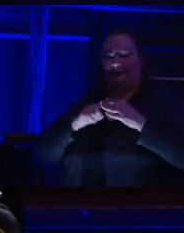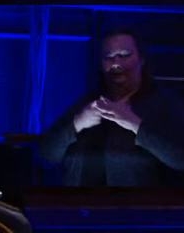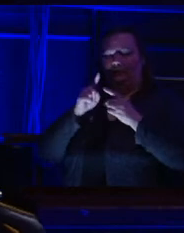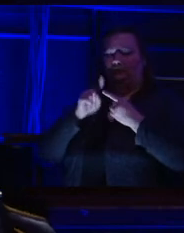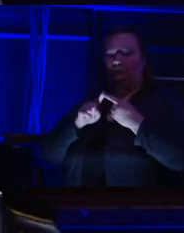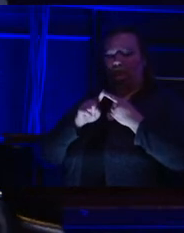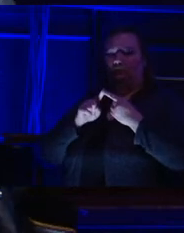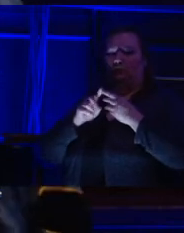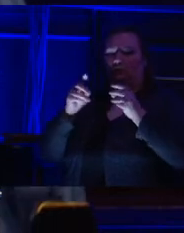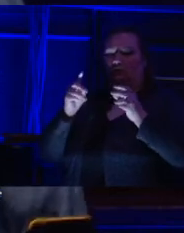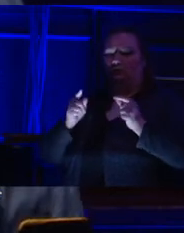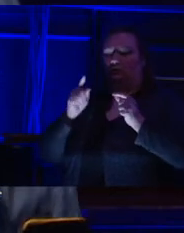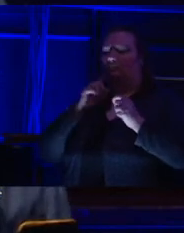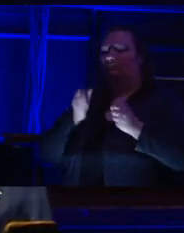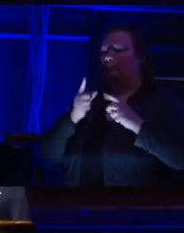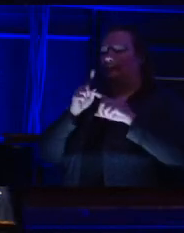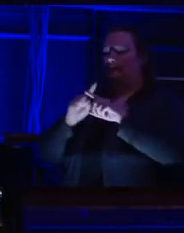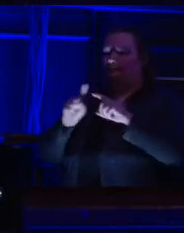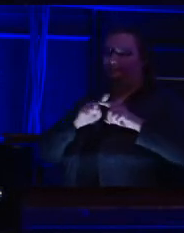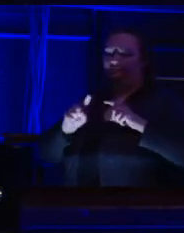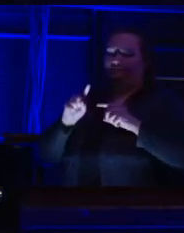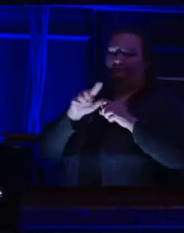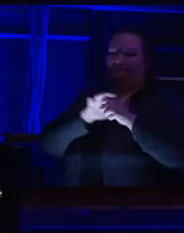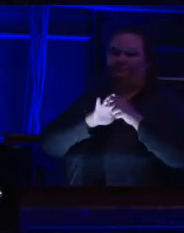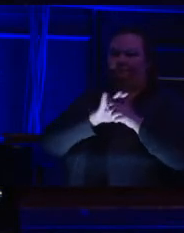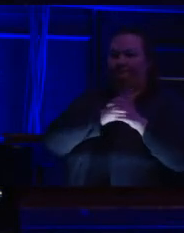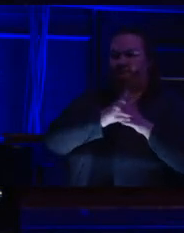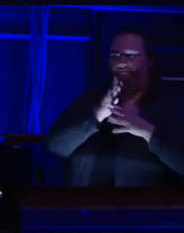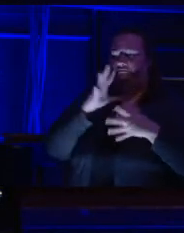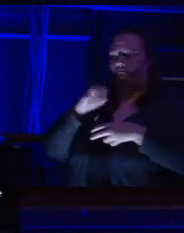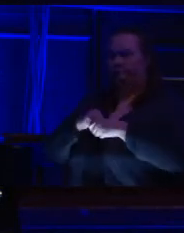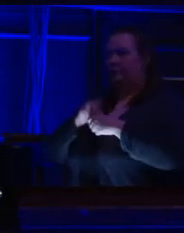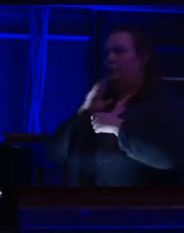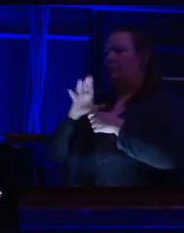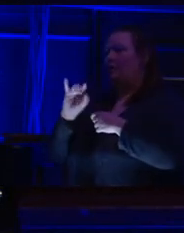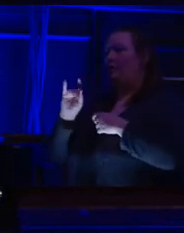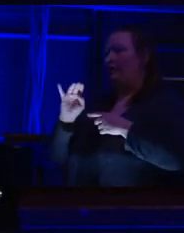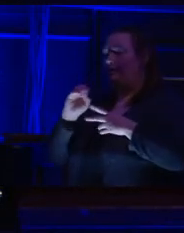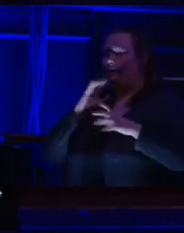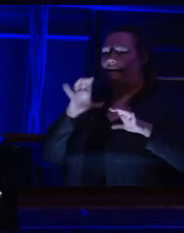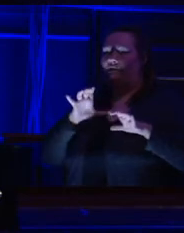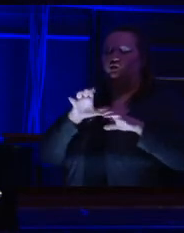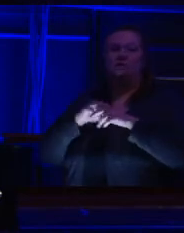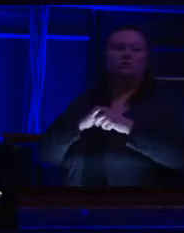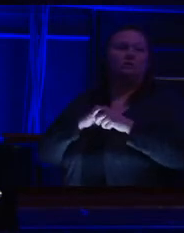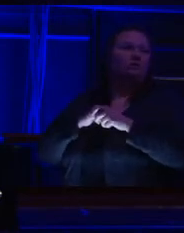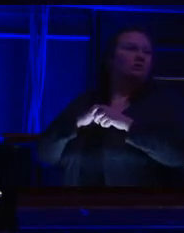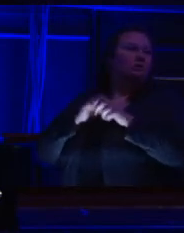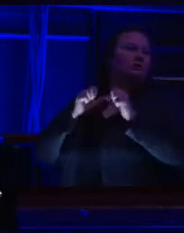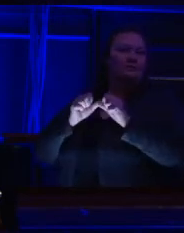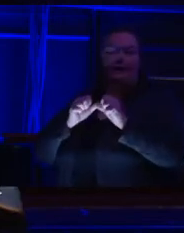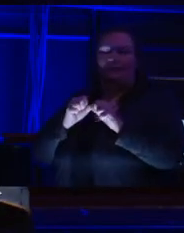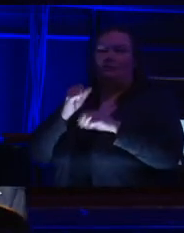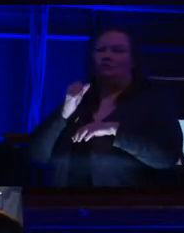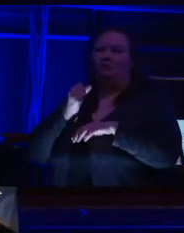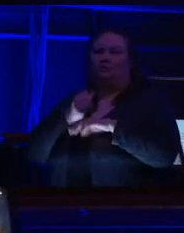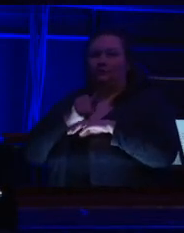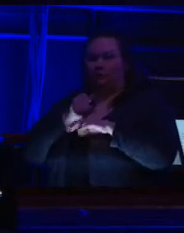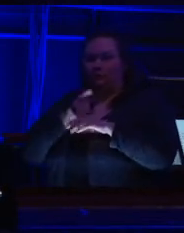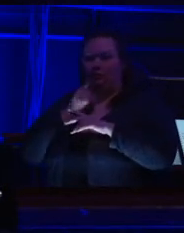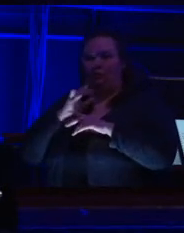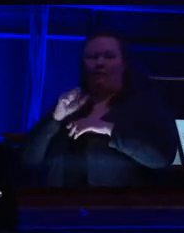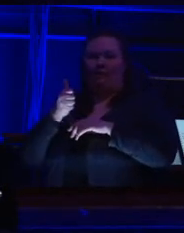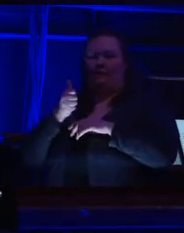spur multidisciplinary innovations towards climate action, like the Graham Sustainability Institute, the Institute for